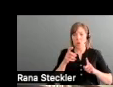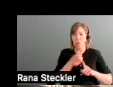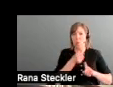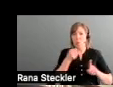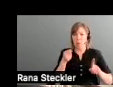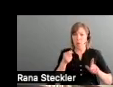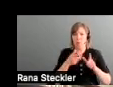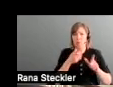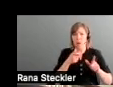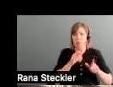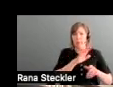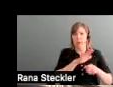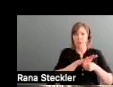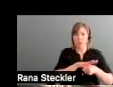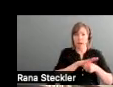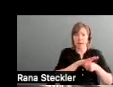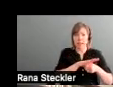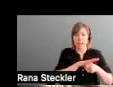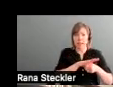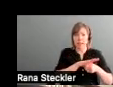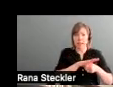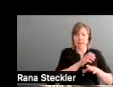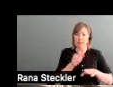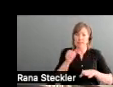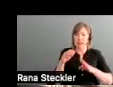removed from the sources of their stress and housed with